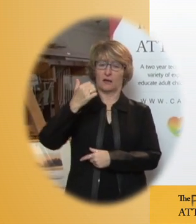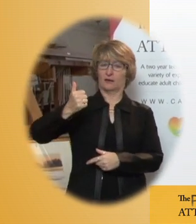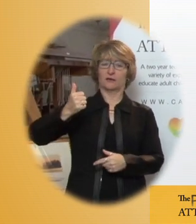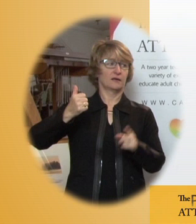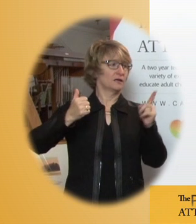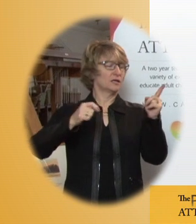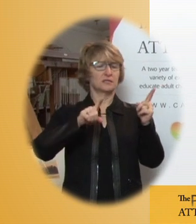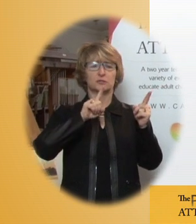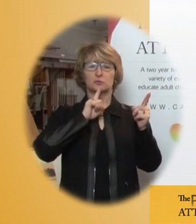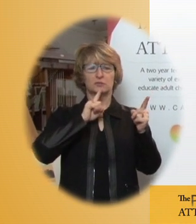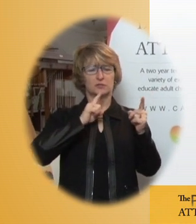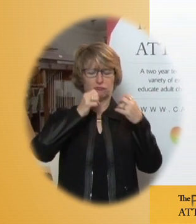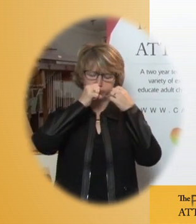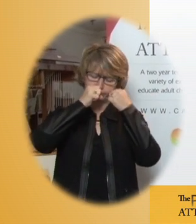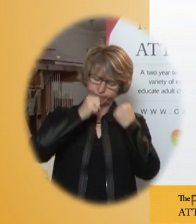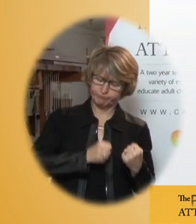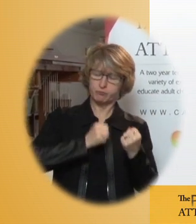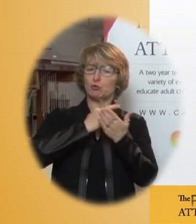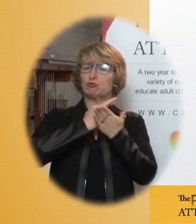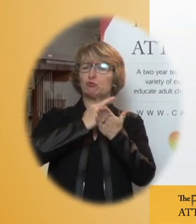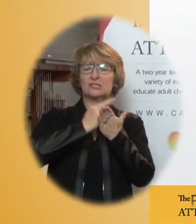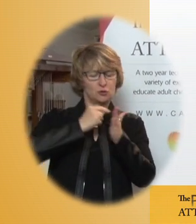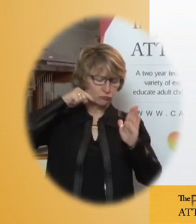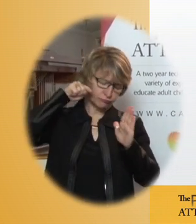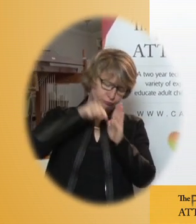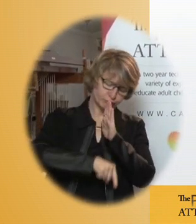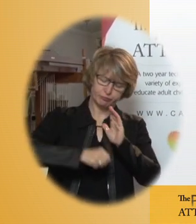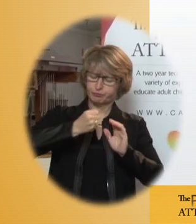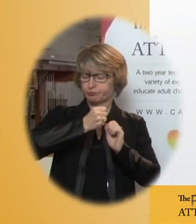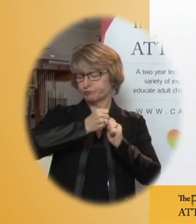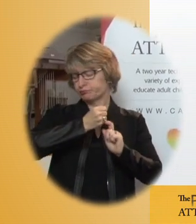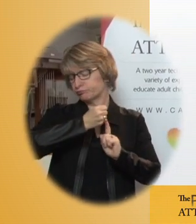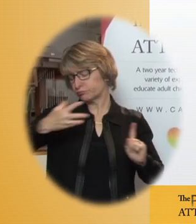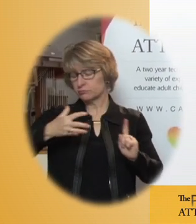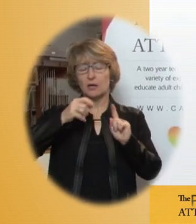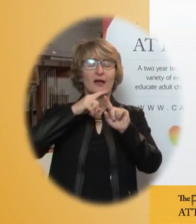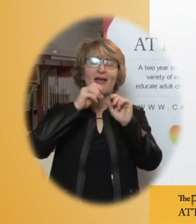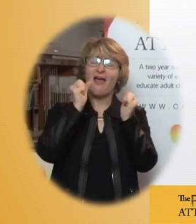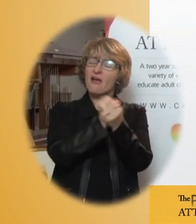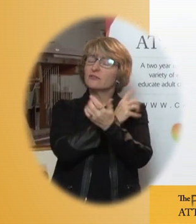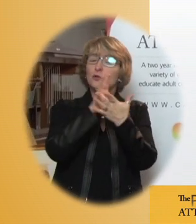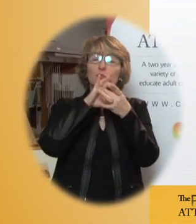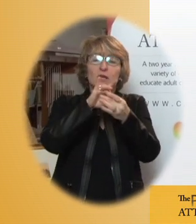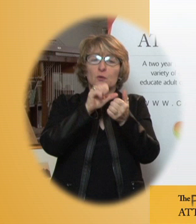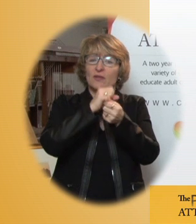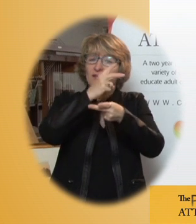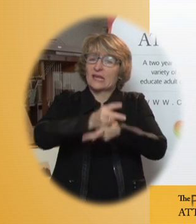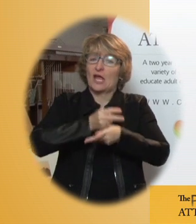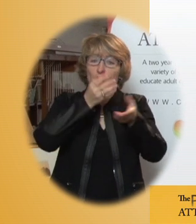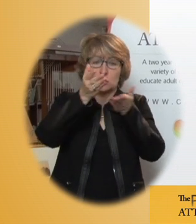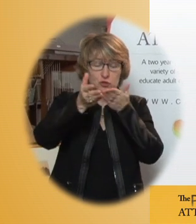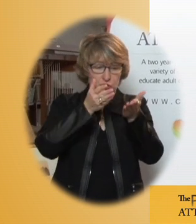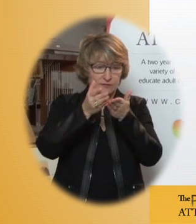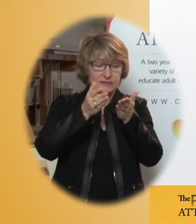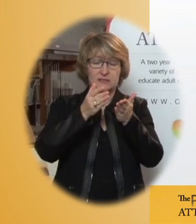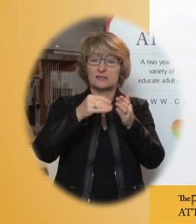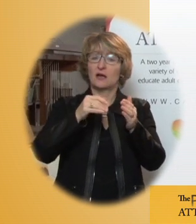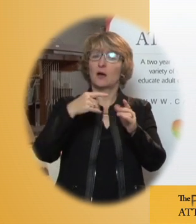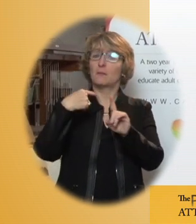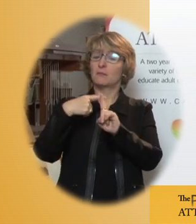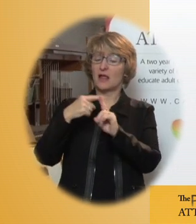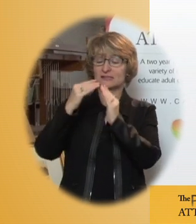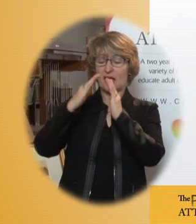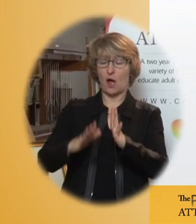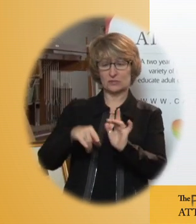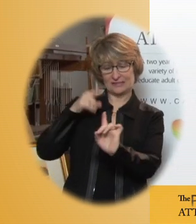most comprehensive resource for seniors and their families about care services and also housing for